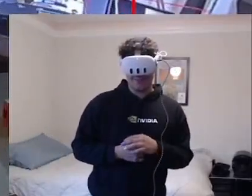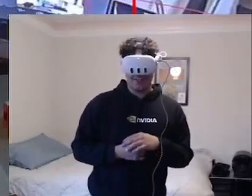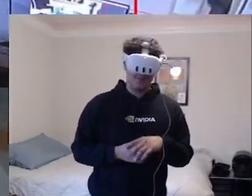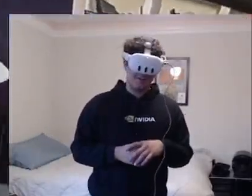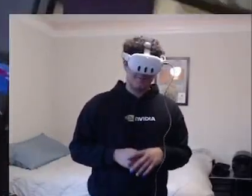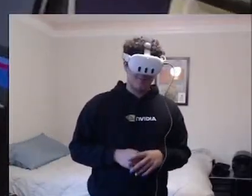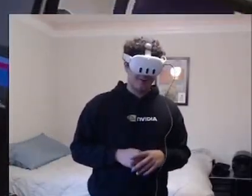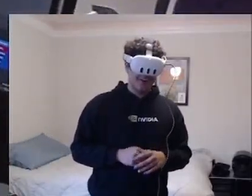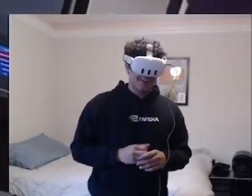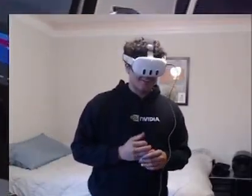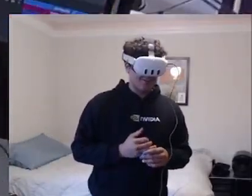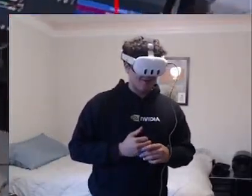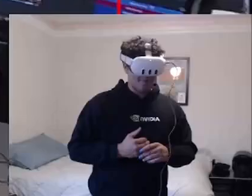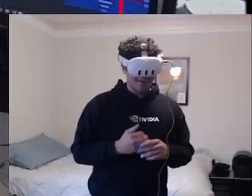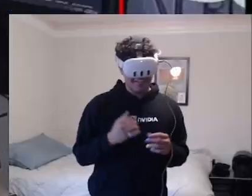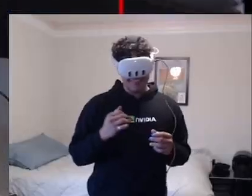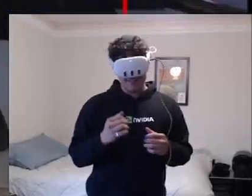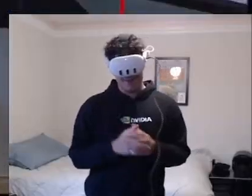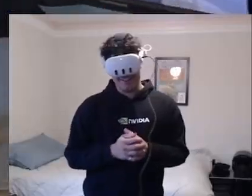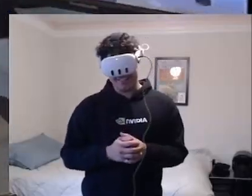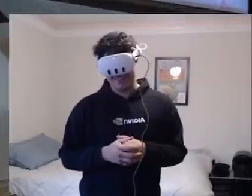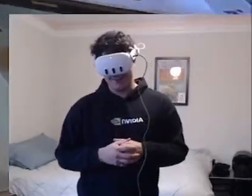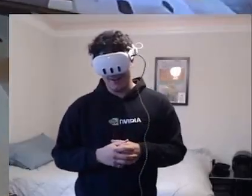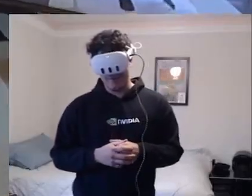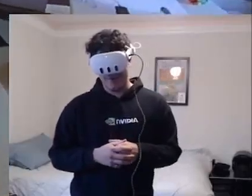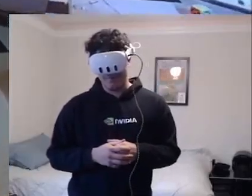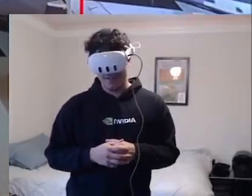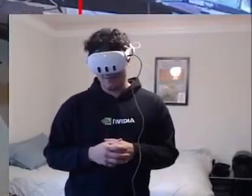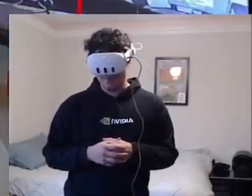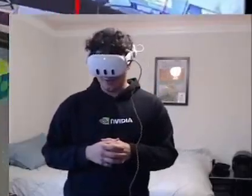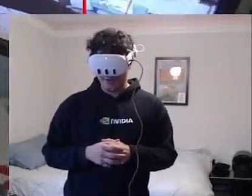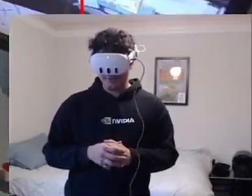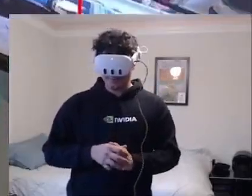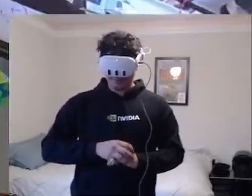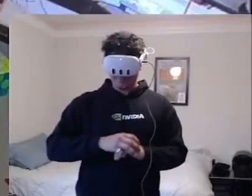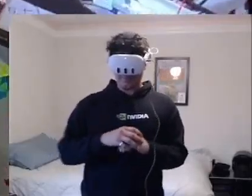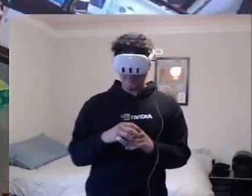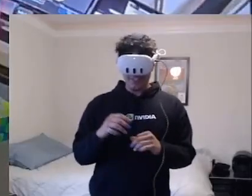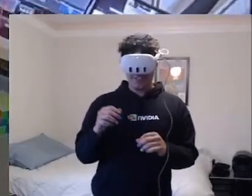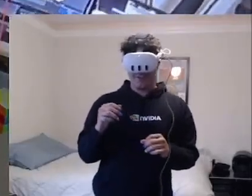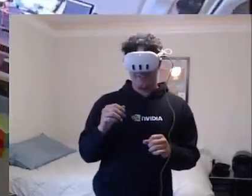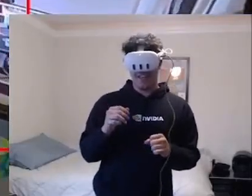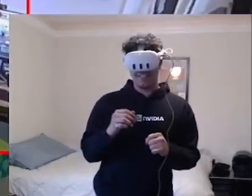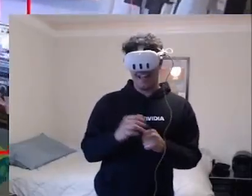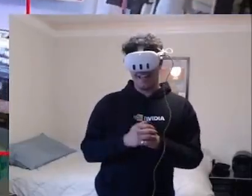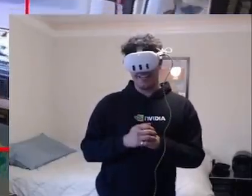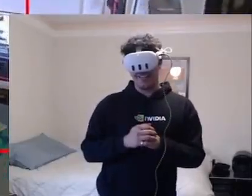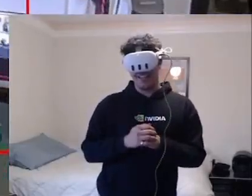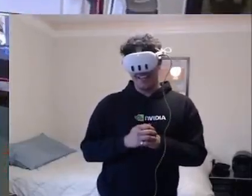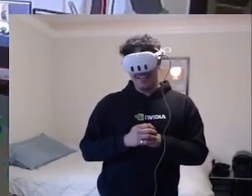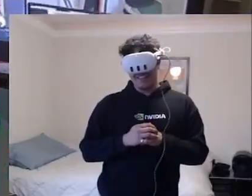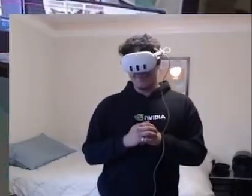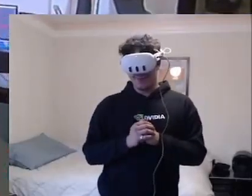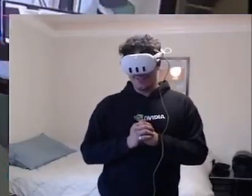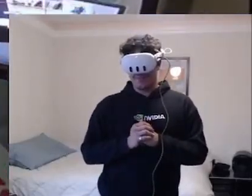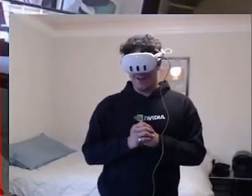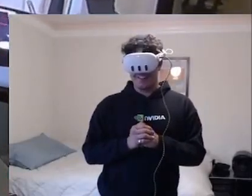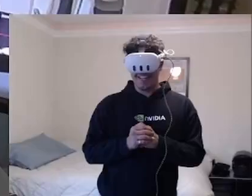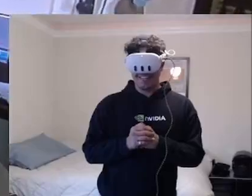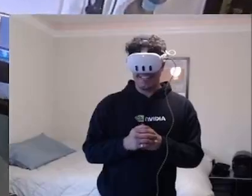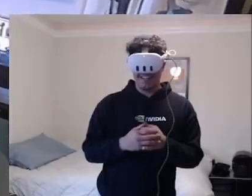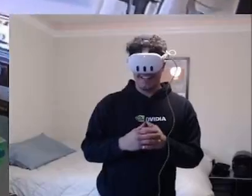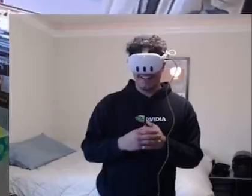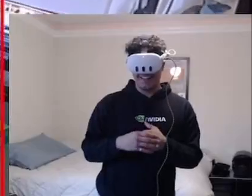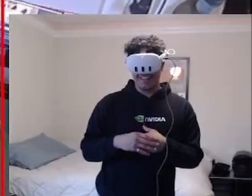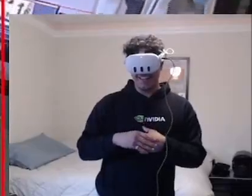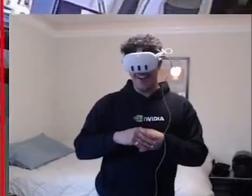Shellhacks 2024. So I wanted to get this project loaded up on my computer so that I could demo this